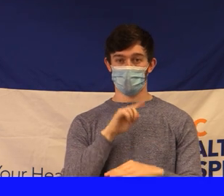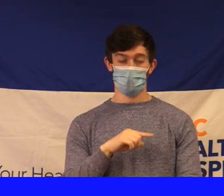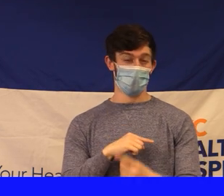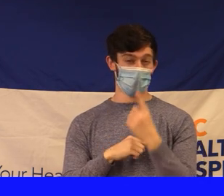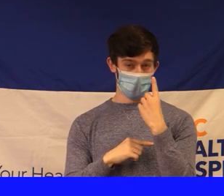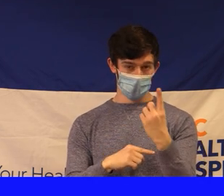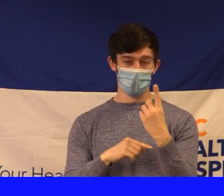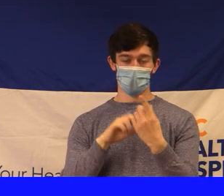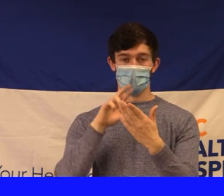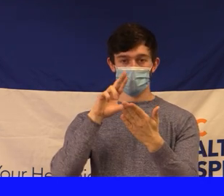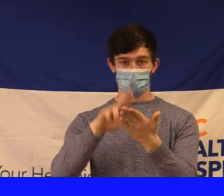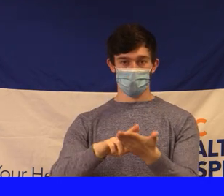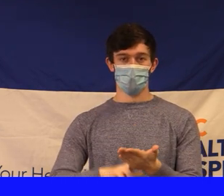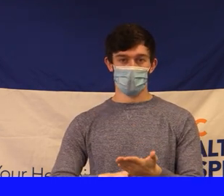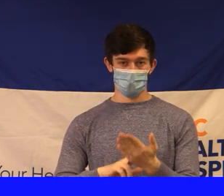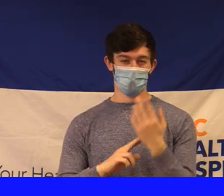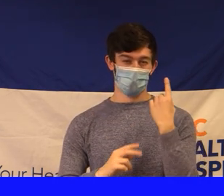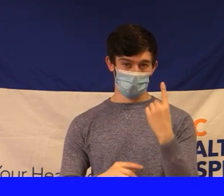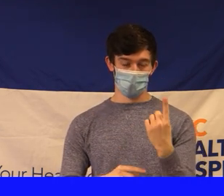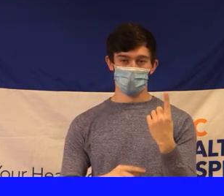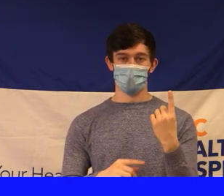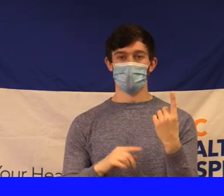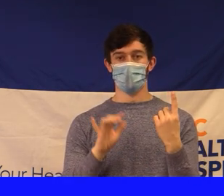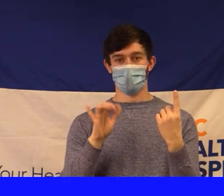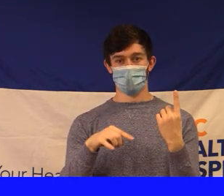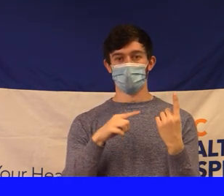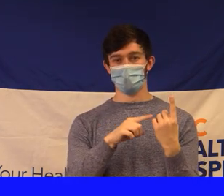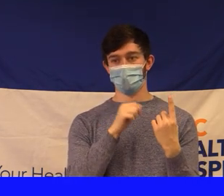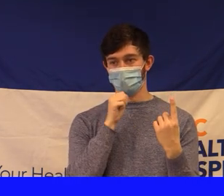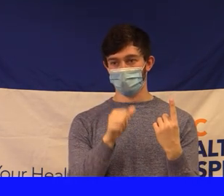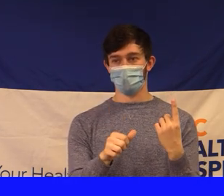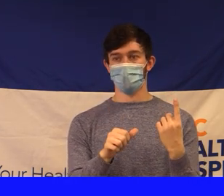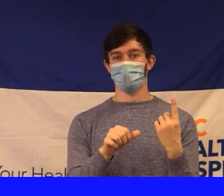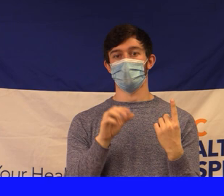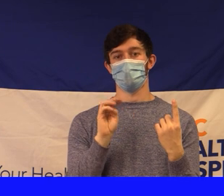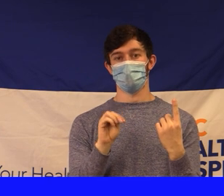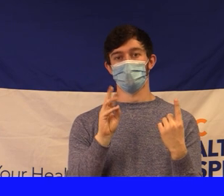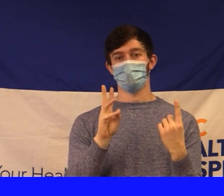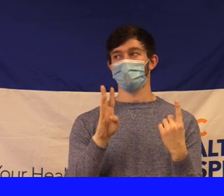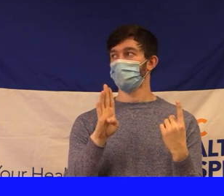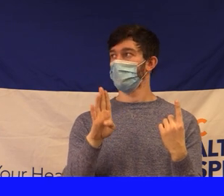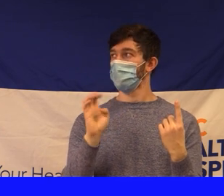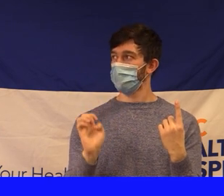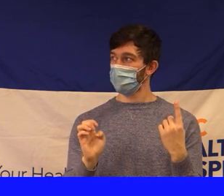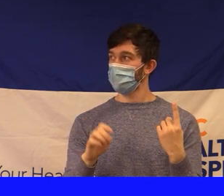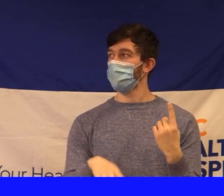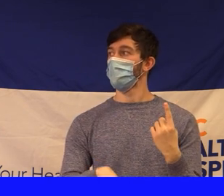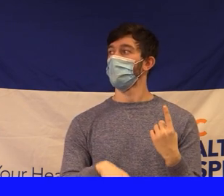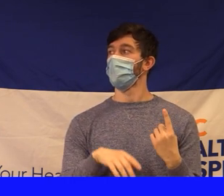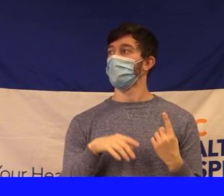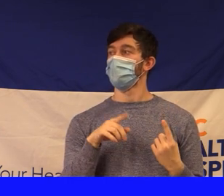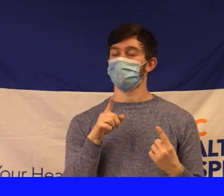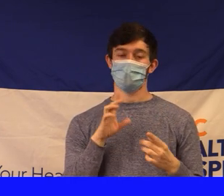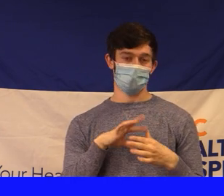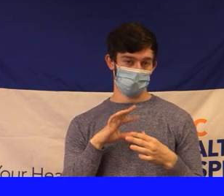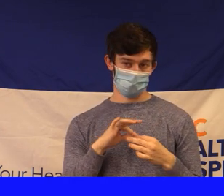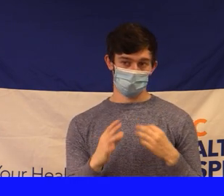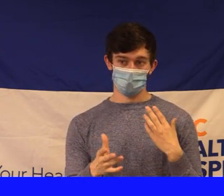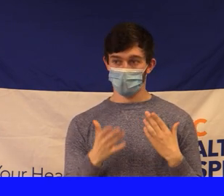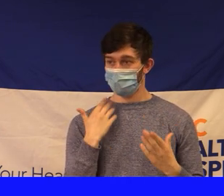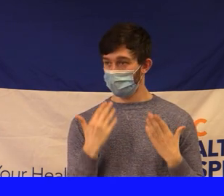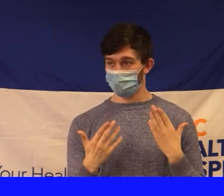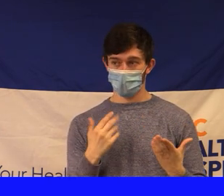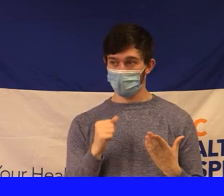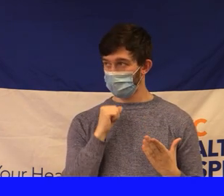that is not put for rebid. I believe, as you have said, that rebidding may not be the